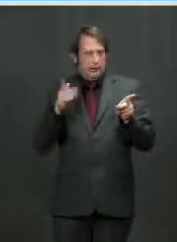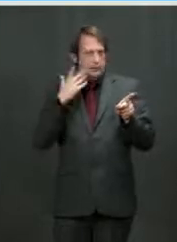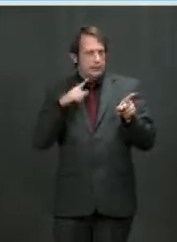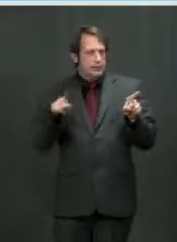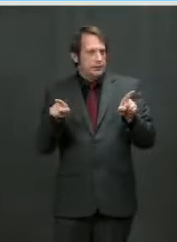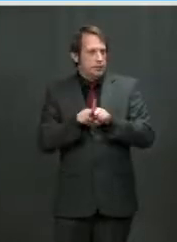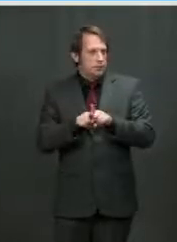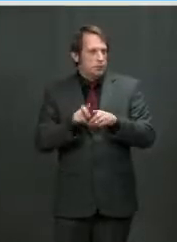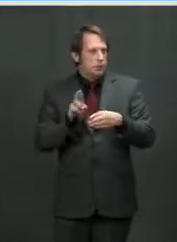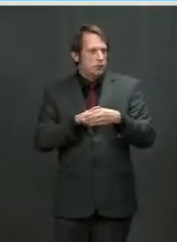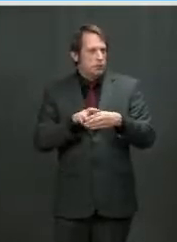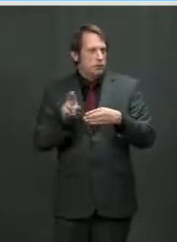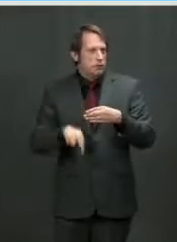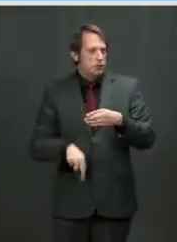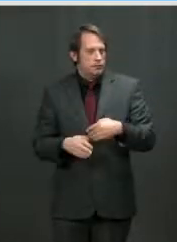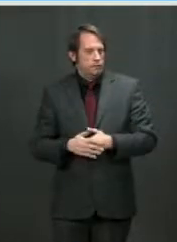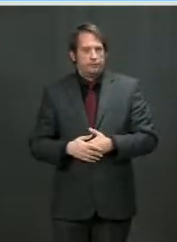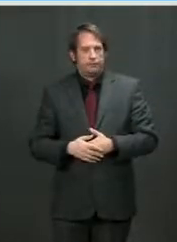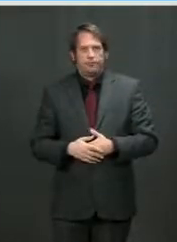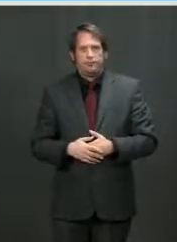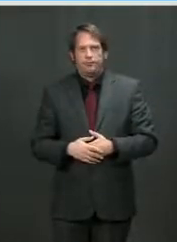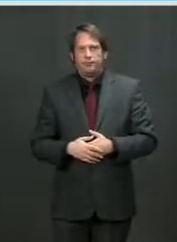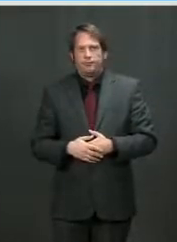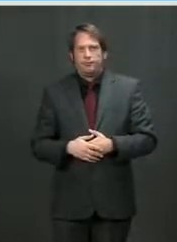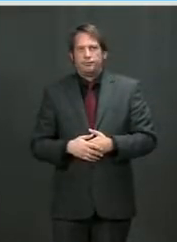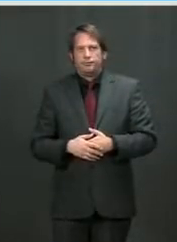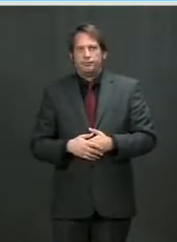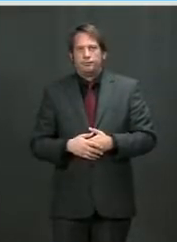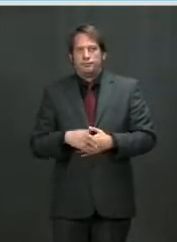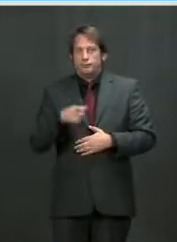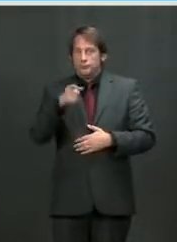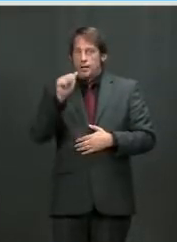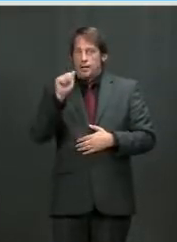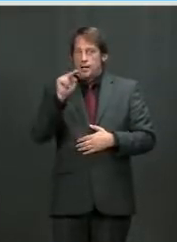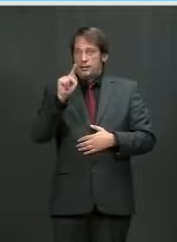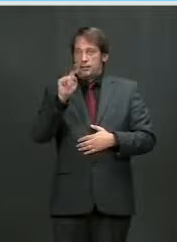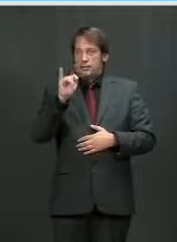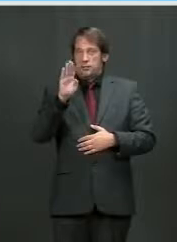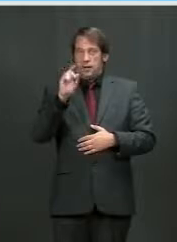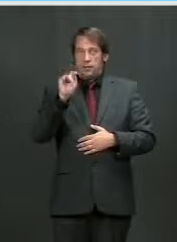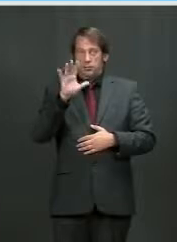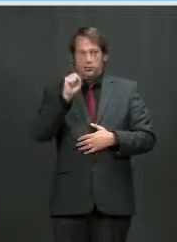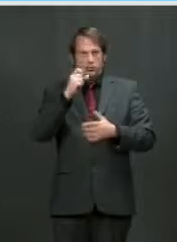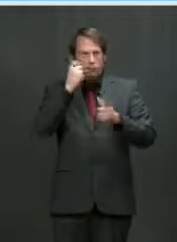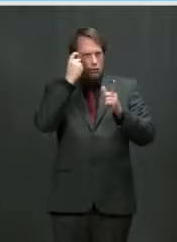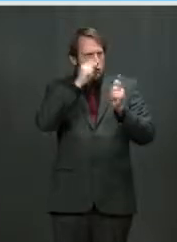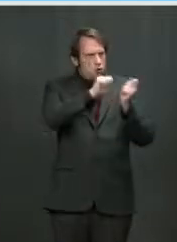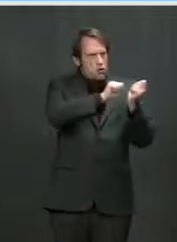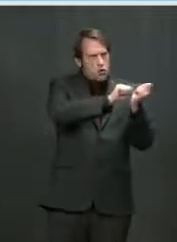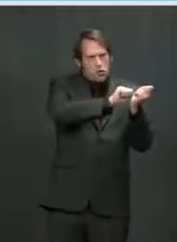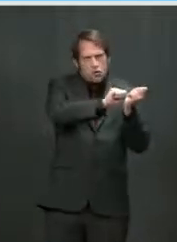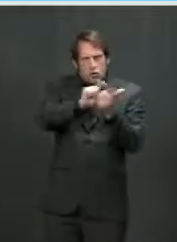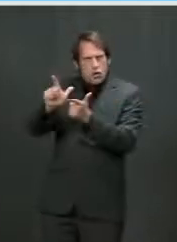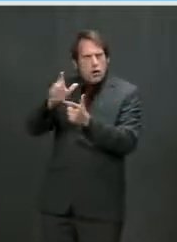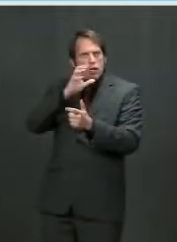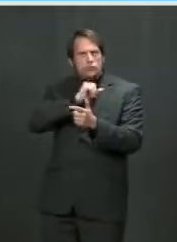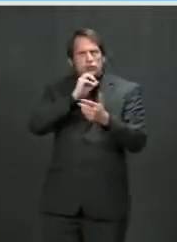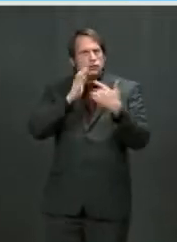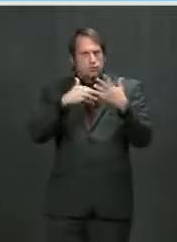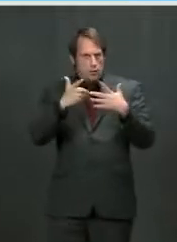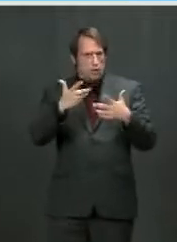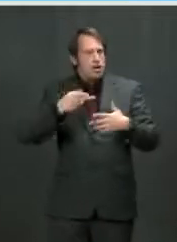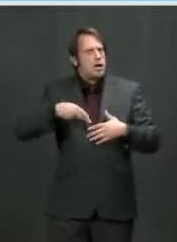antibody activity remained high in all age groups out to 209 days to